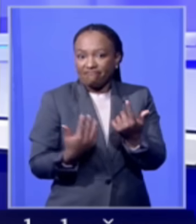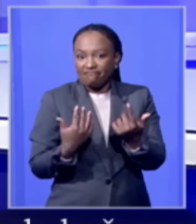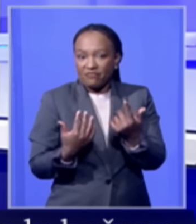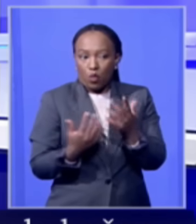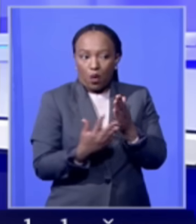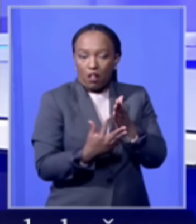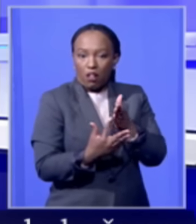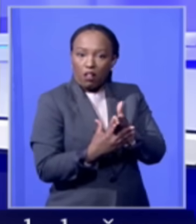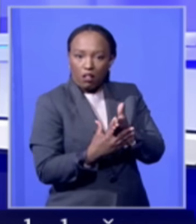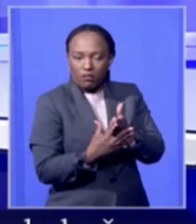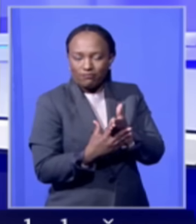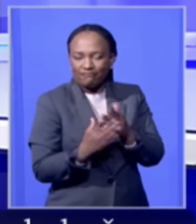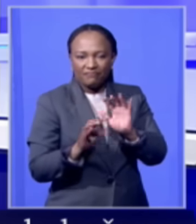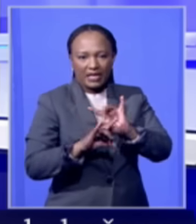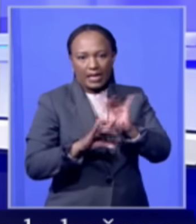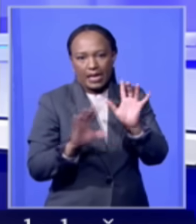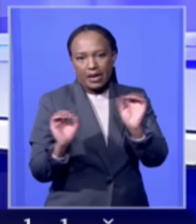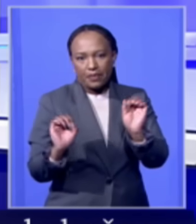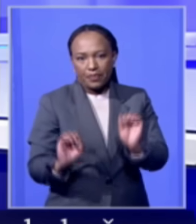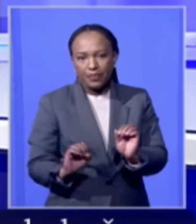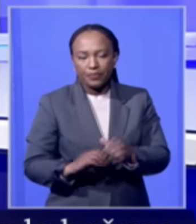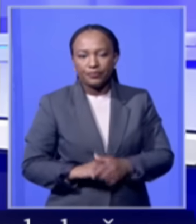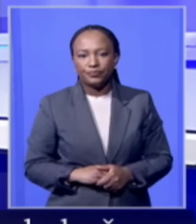seo ka bogare.